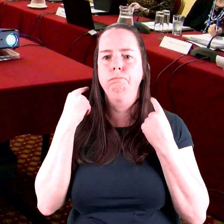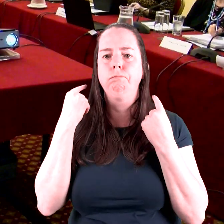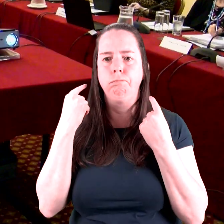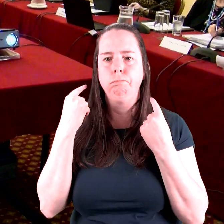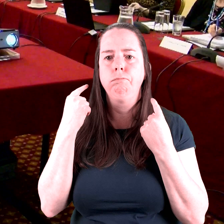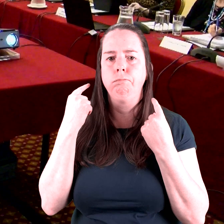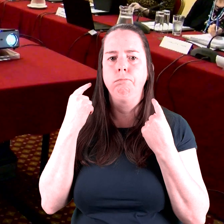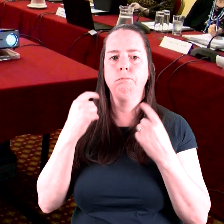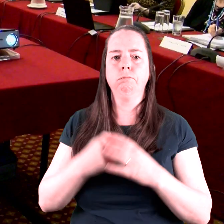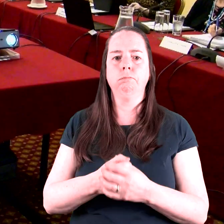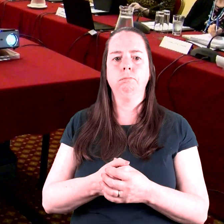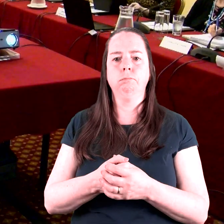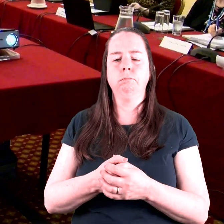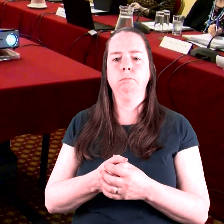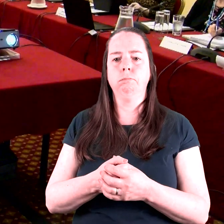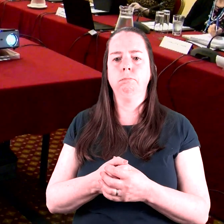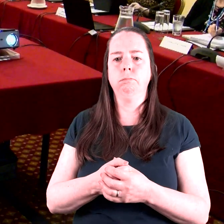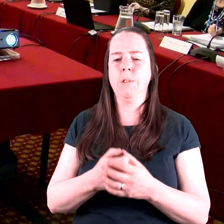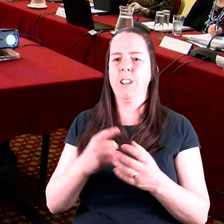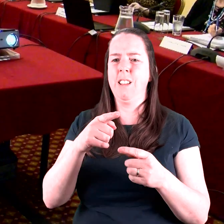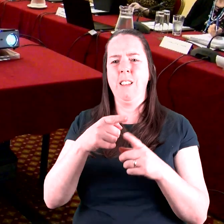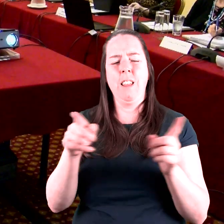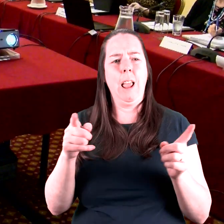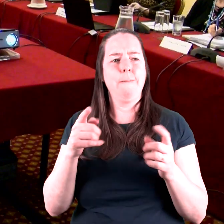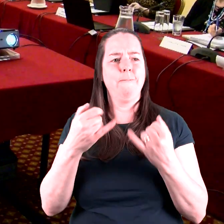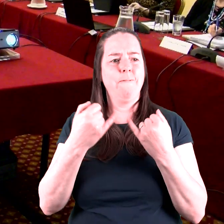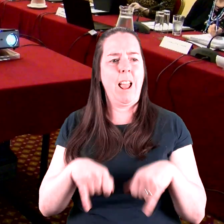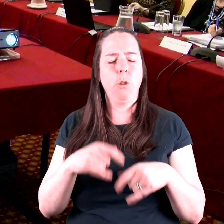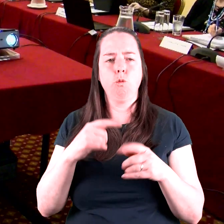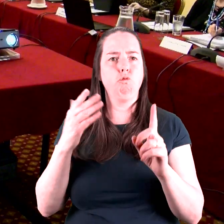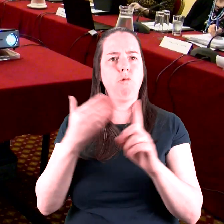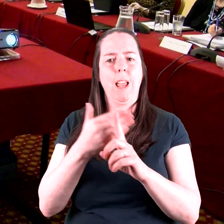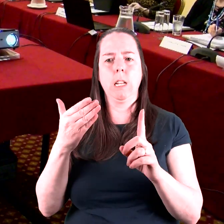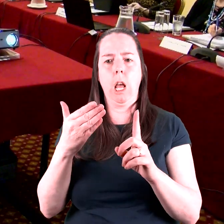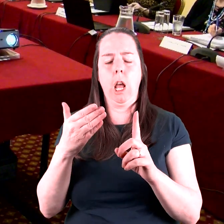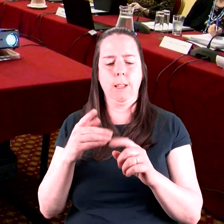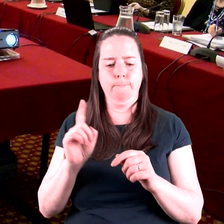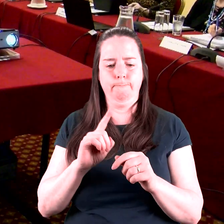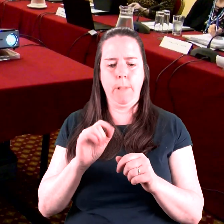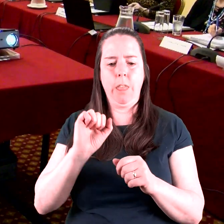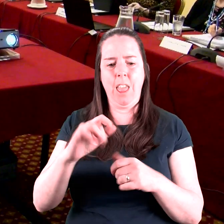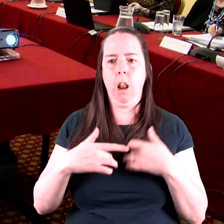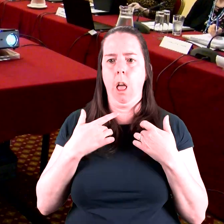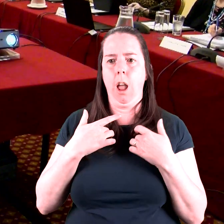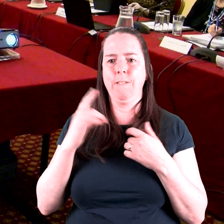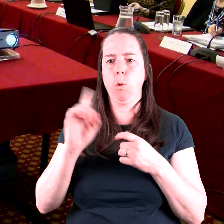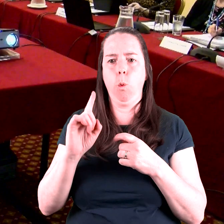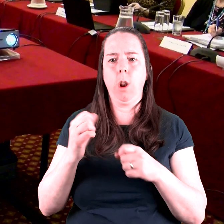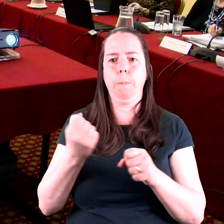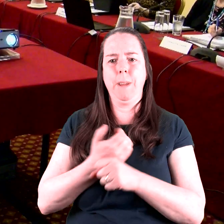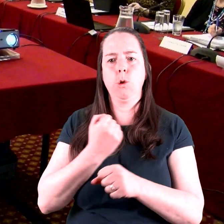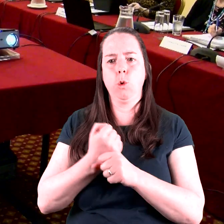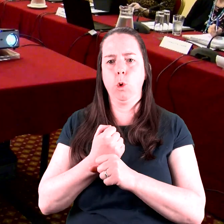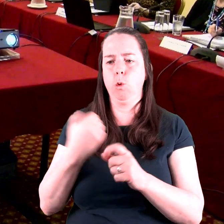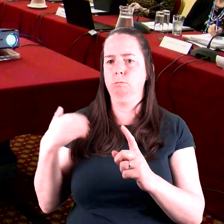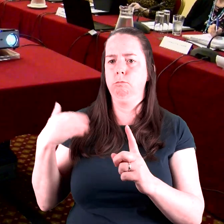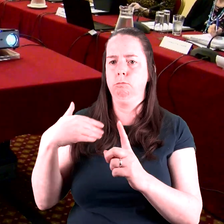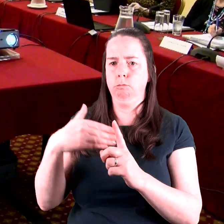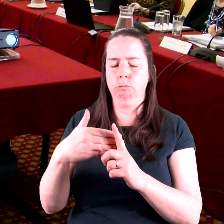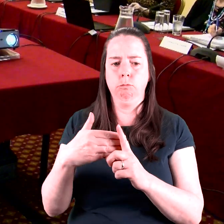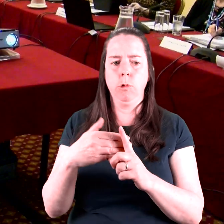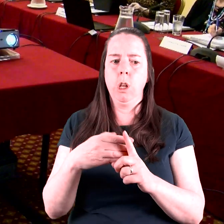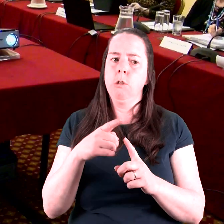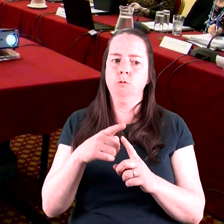of conditions that people have, and the failure to recognise that things they've done in their lives